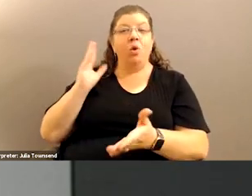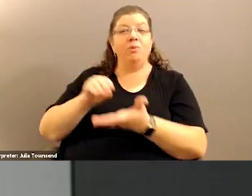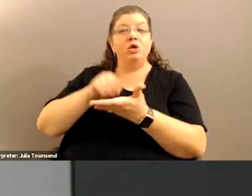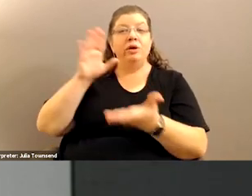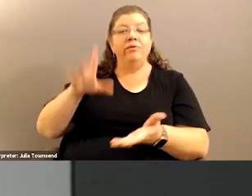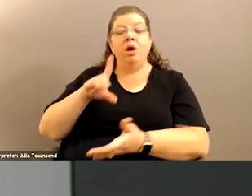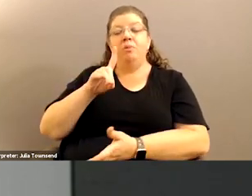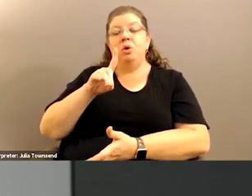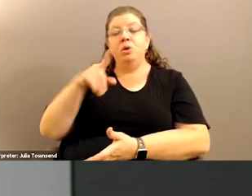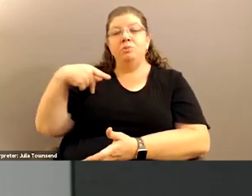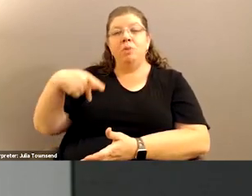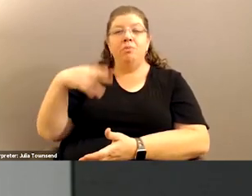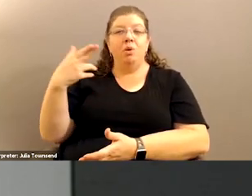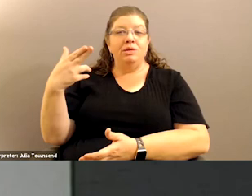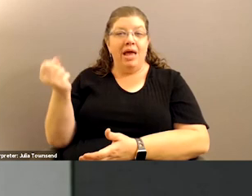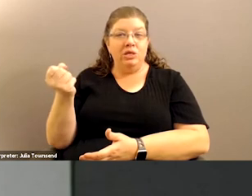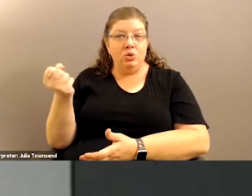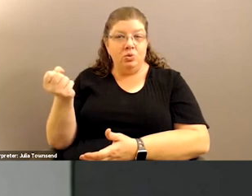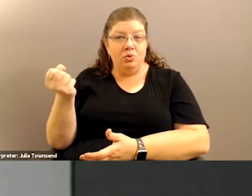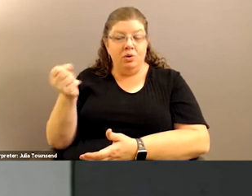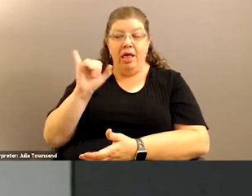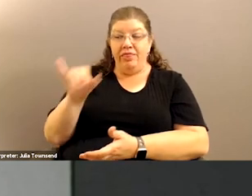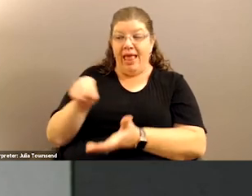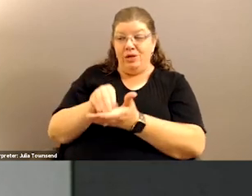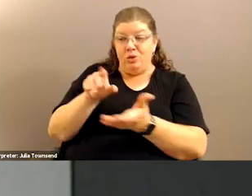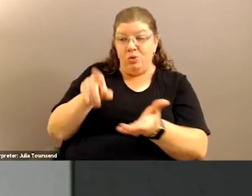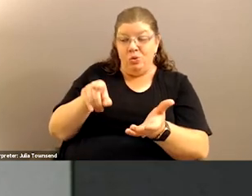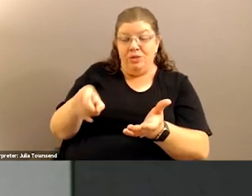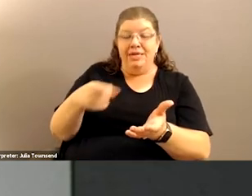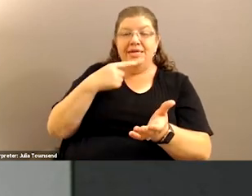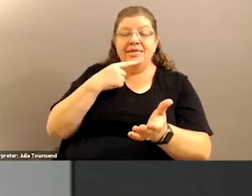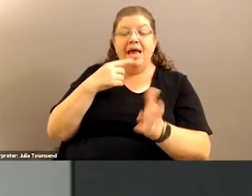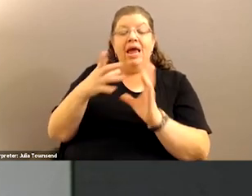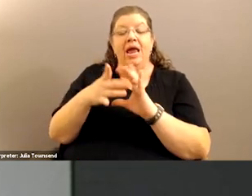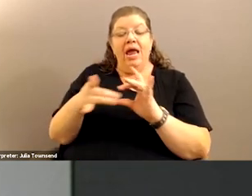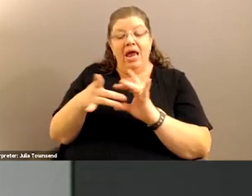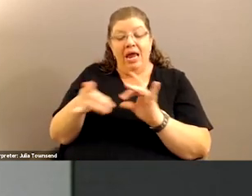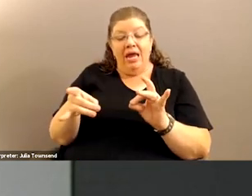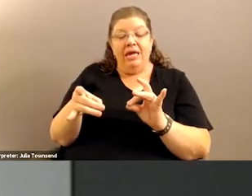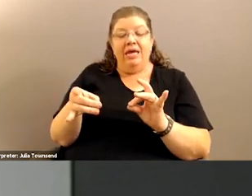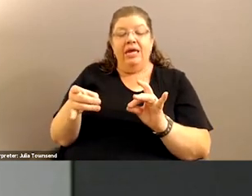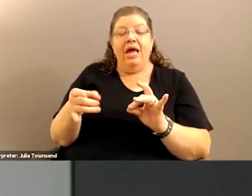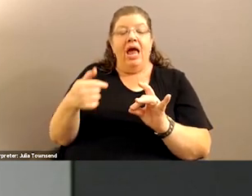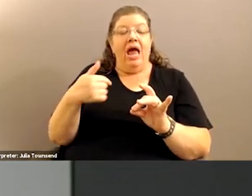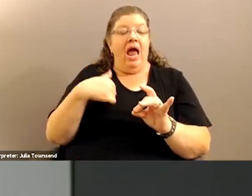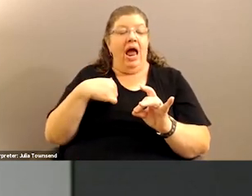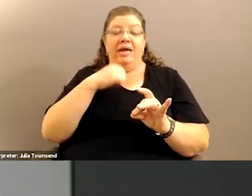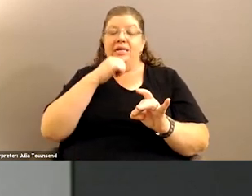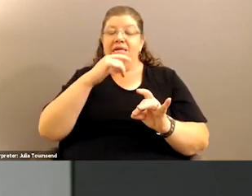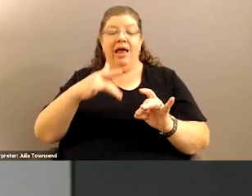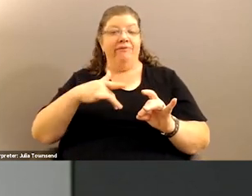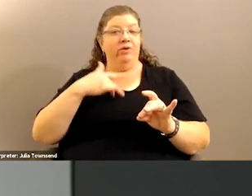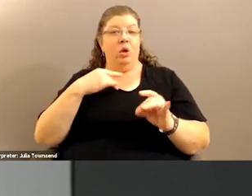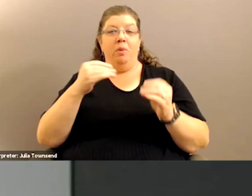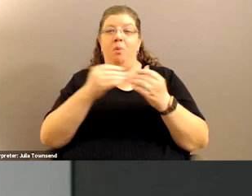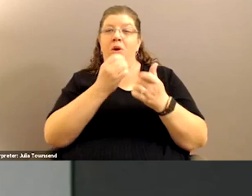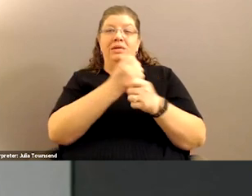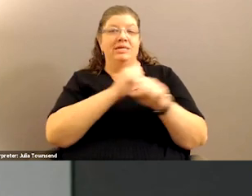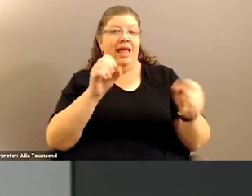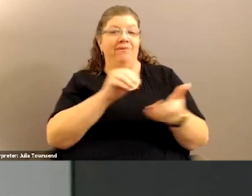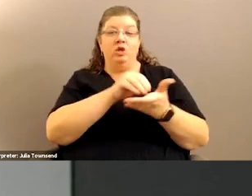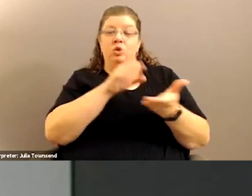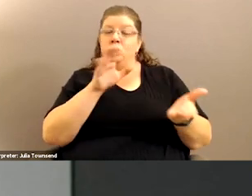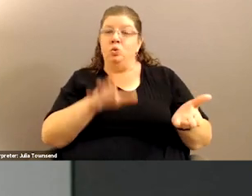pueblos high school and the student is saying i i did not feel any more safe as a student